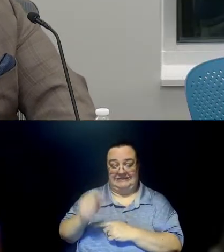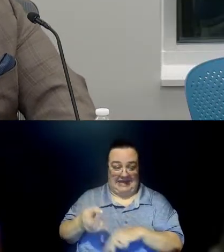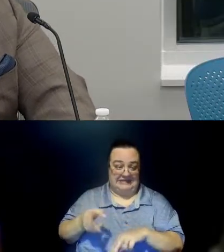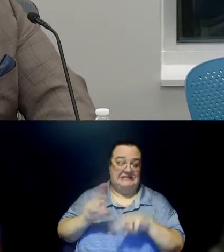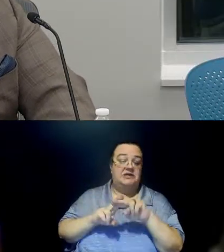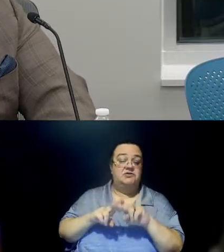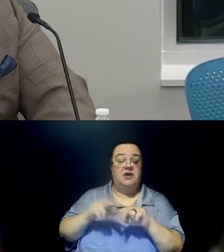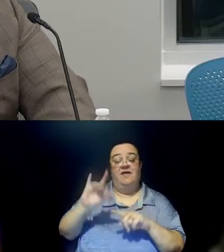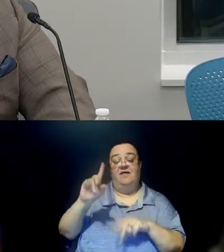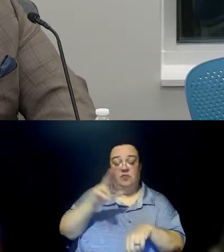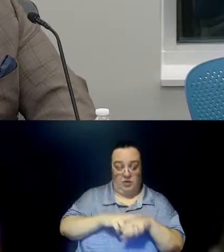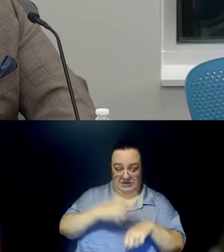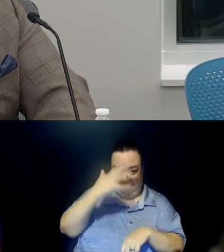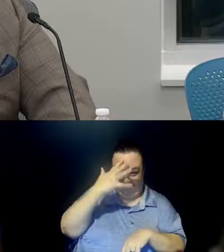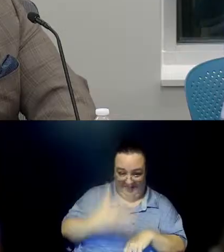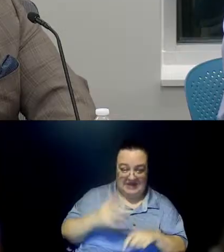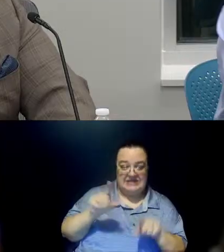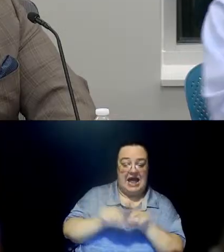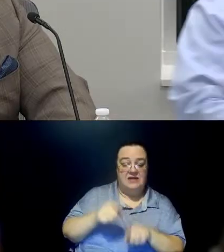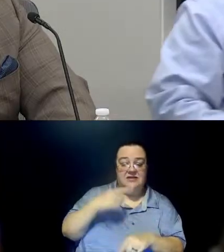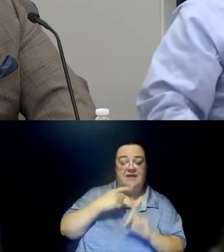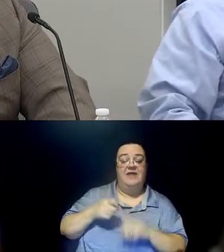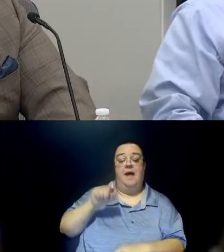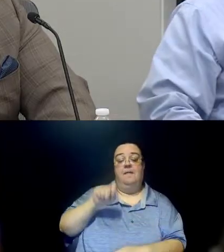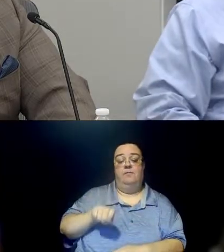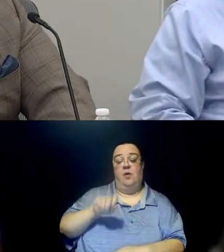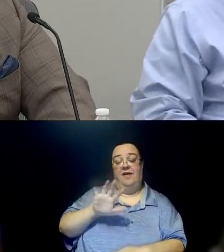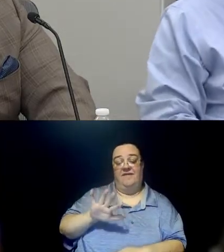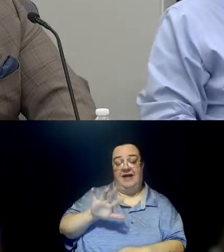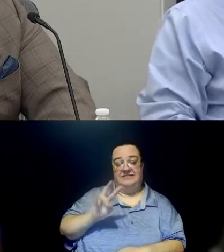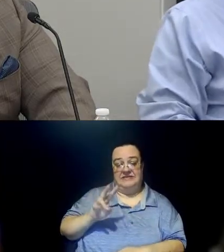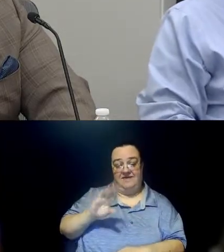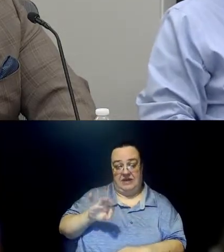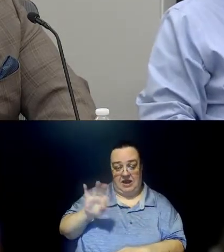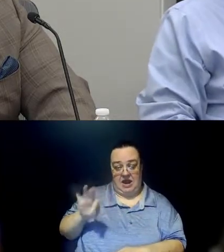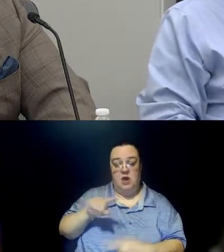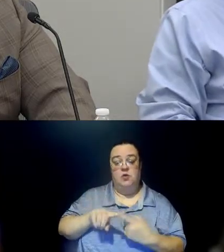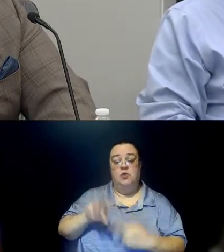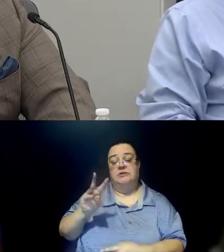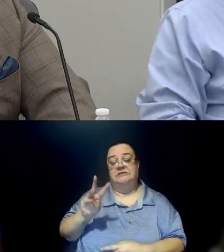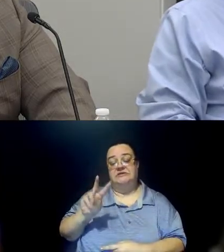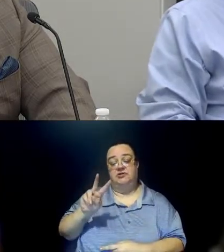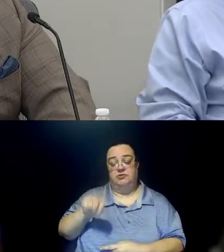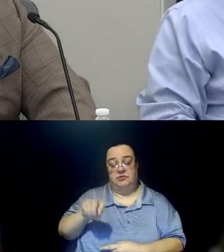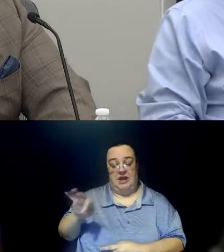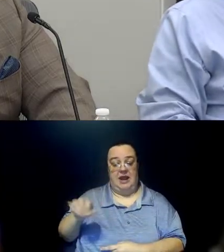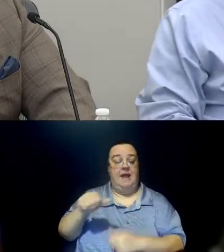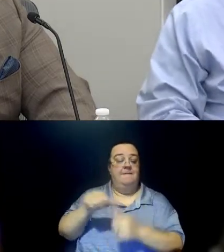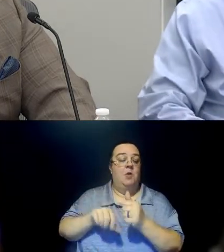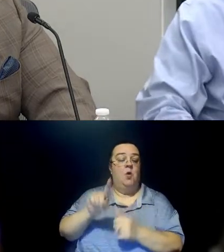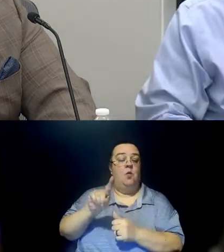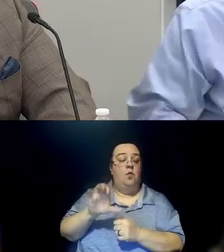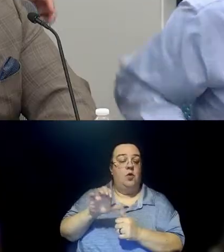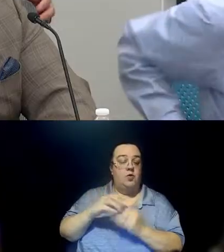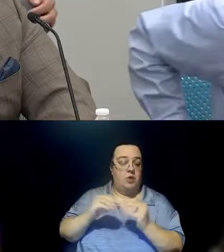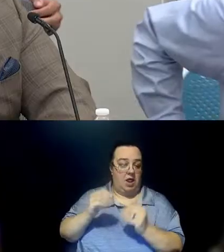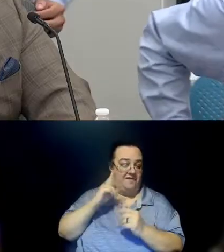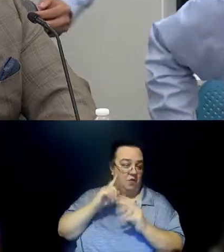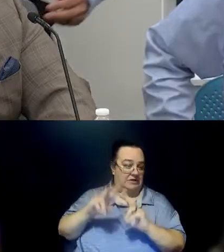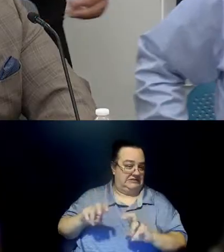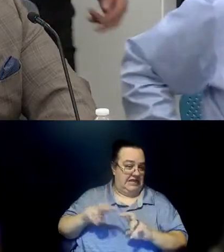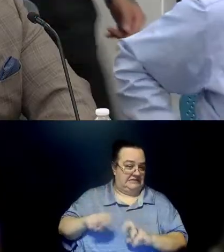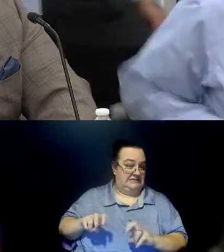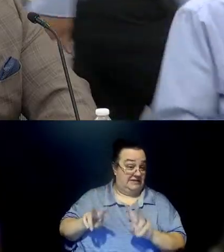from 0.5799 to 6299 per $100 of assessed value. Also, we're